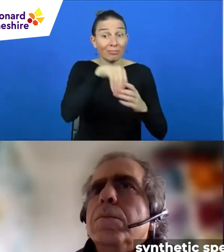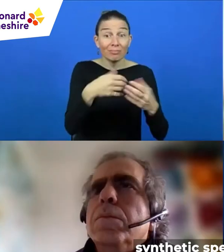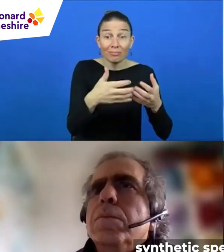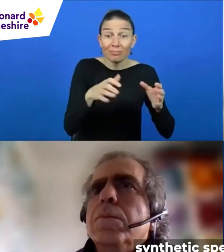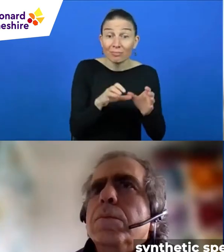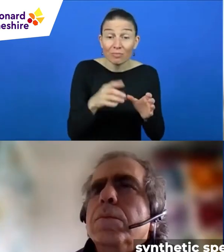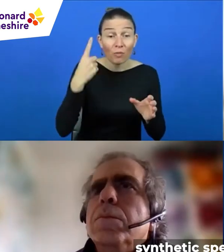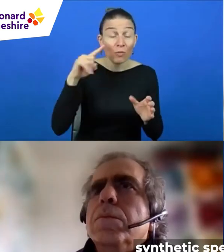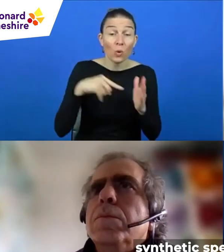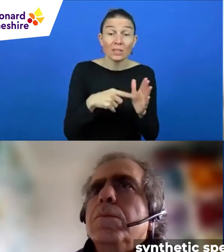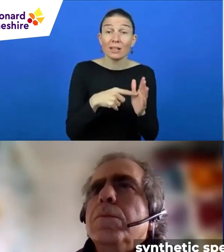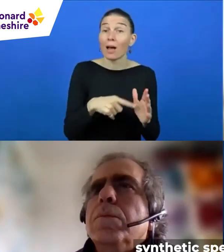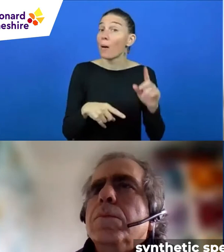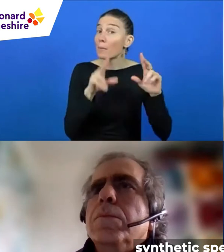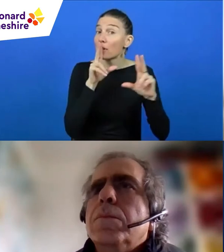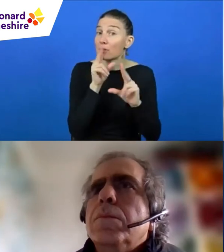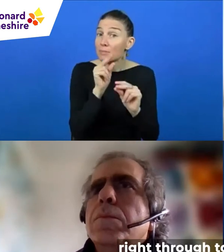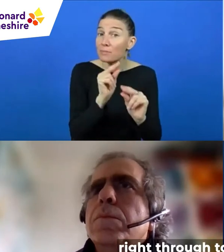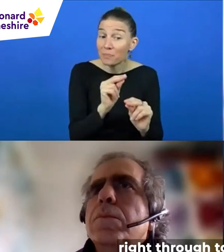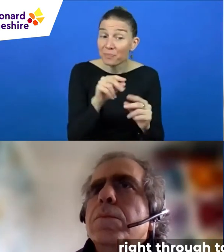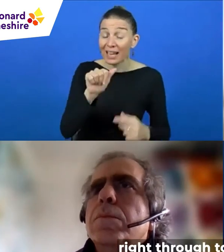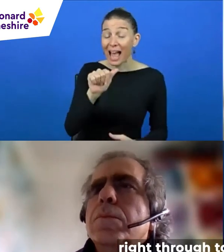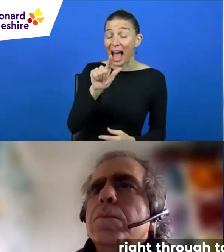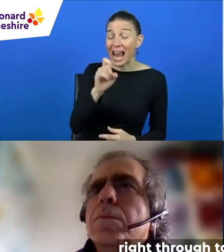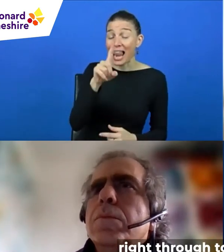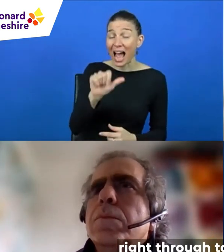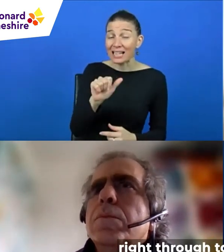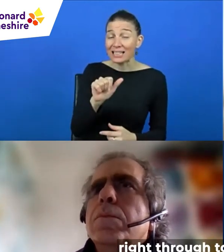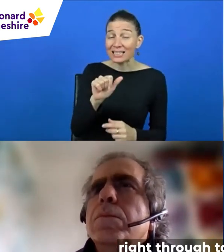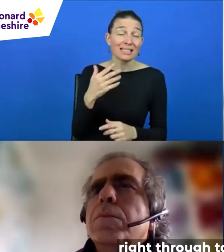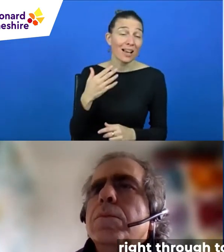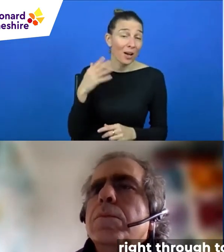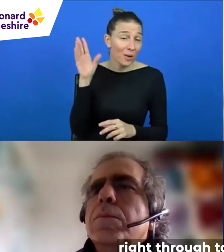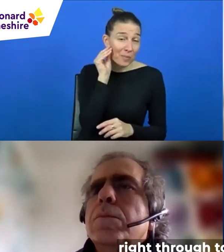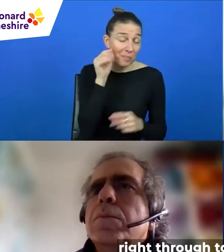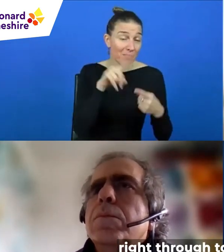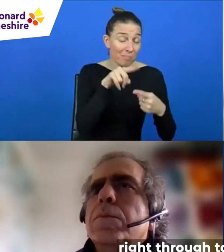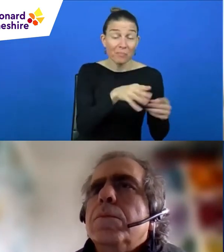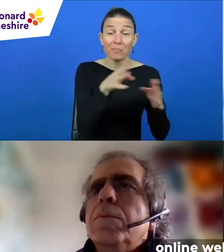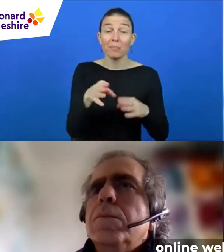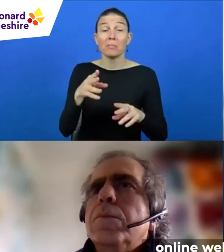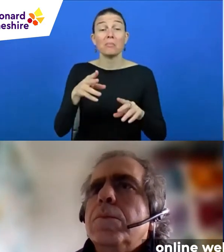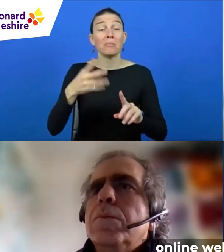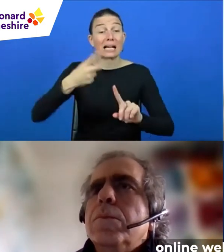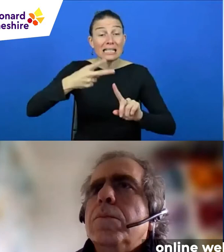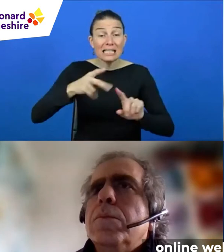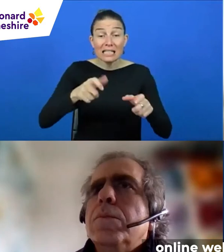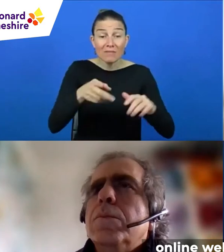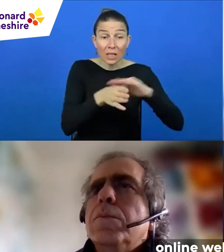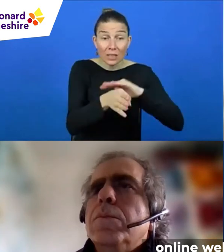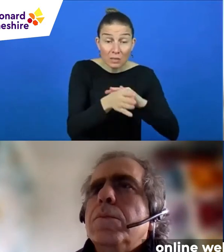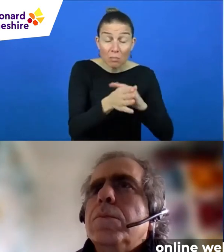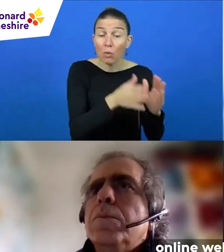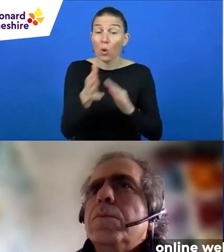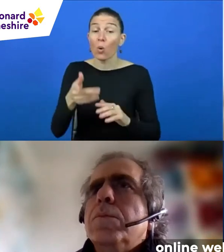synthetic speech, leading to the voice of Alexa, right through to accessible TV devices, online web,